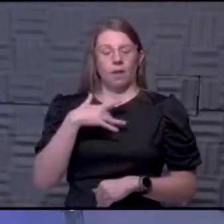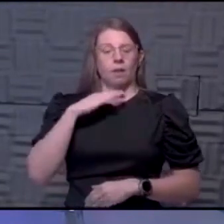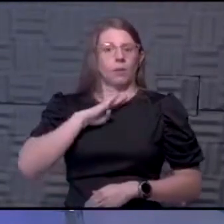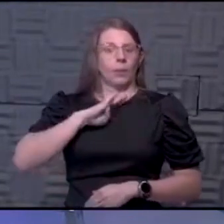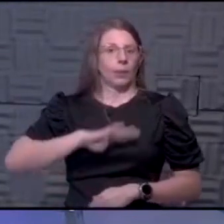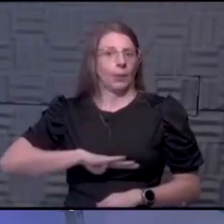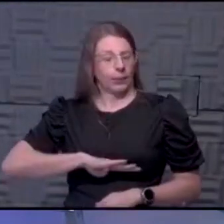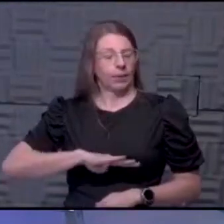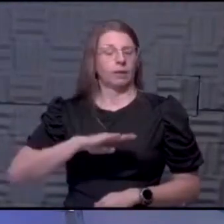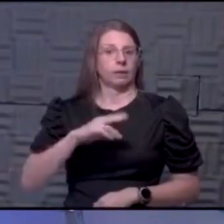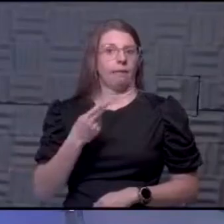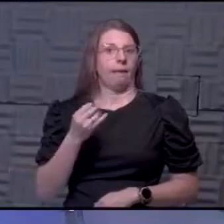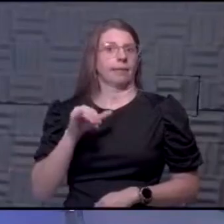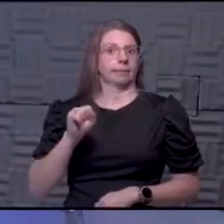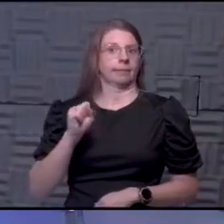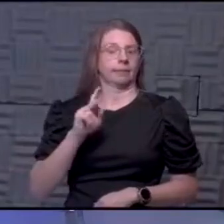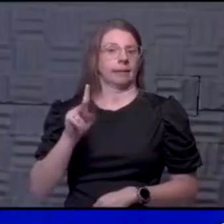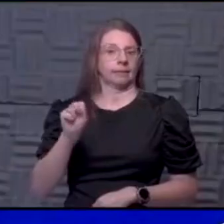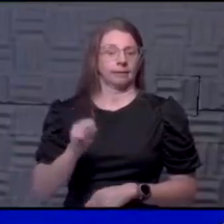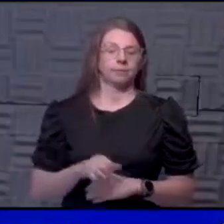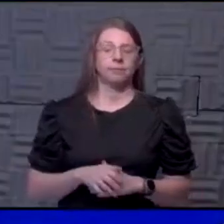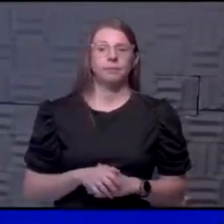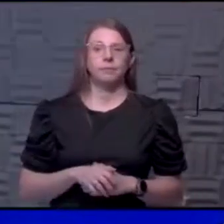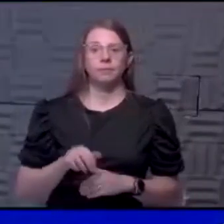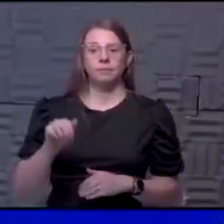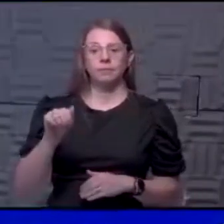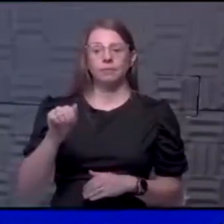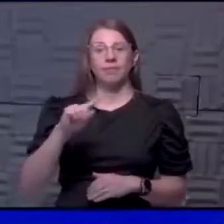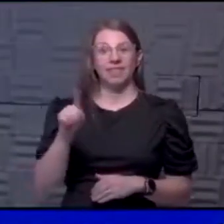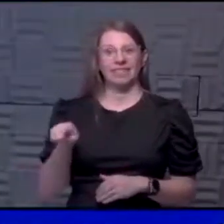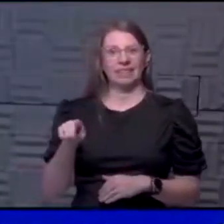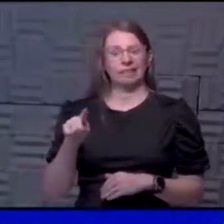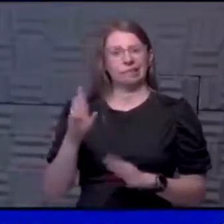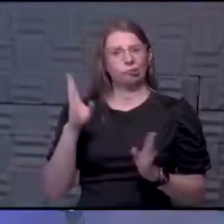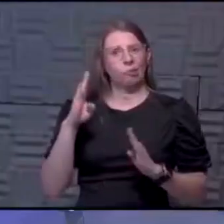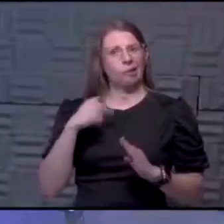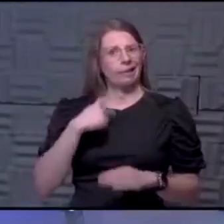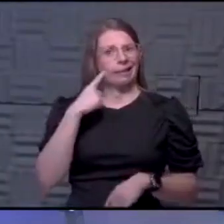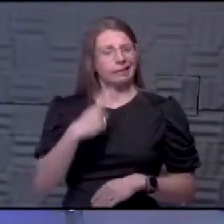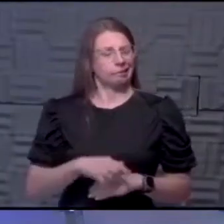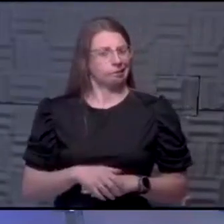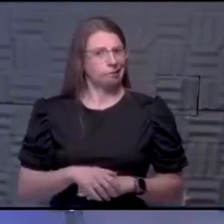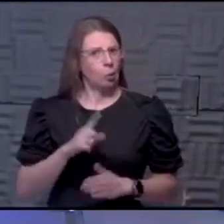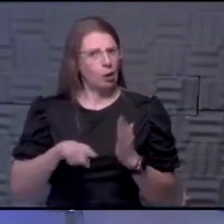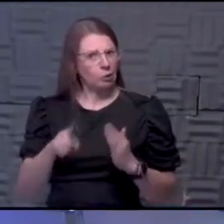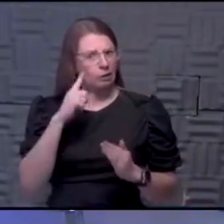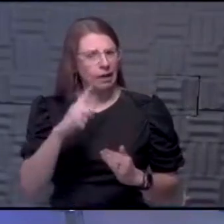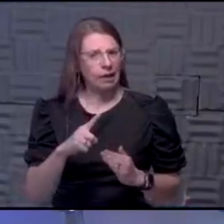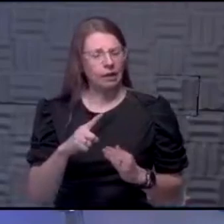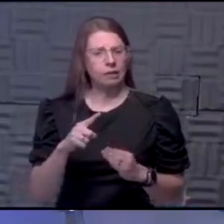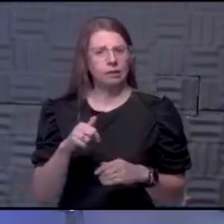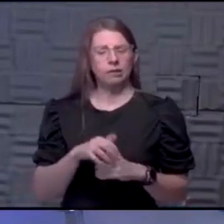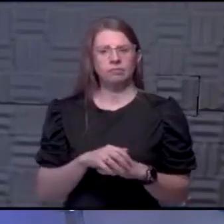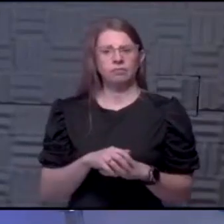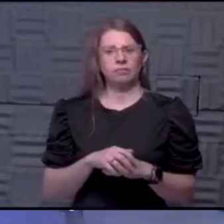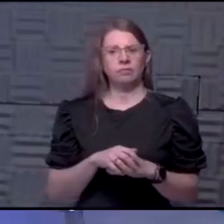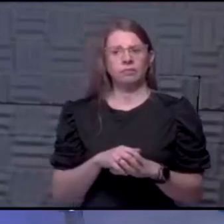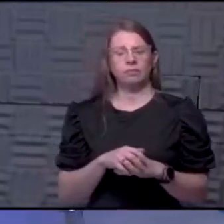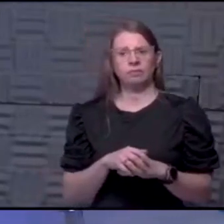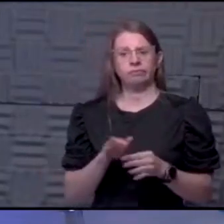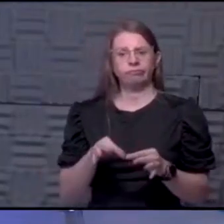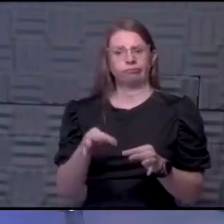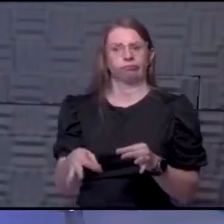Hays, Kansas. Hey, real quick, AstraZeneca kind of in trouble, I think. Yeah. What do you think? I mean, it got bumped again by their